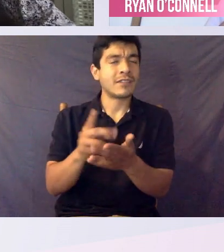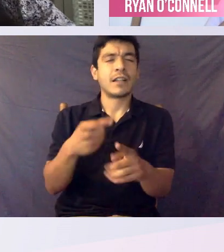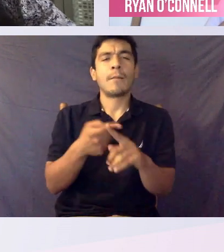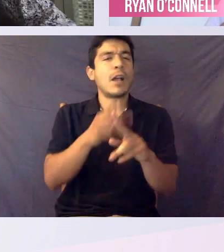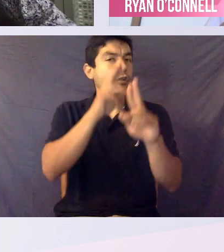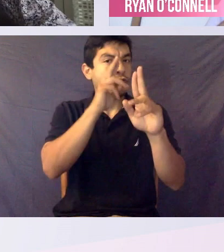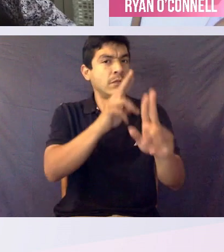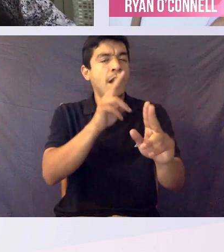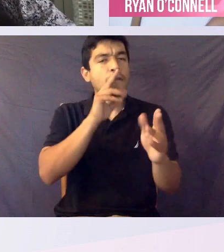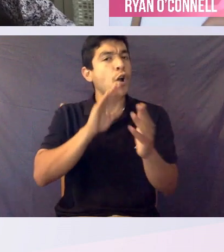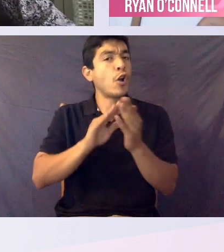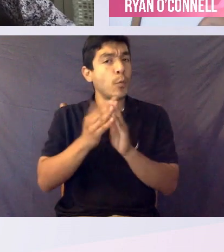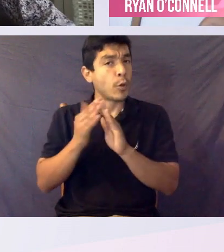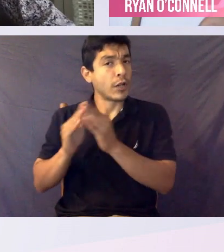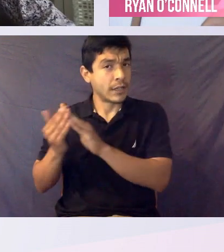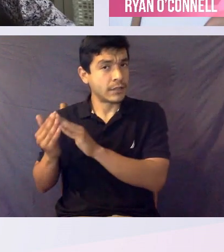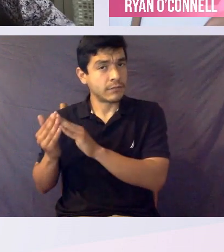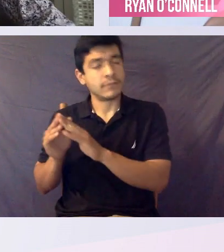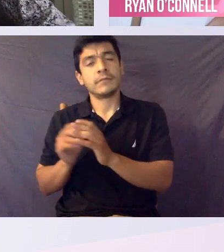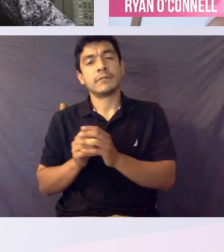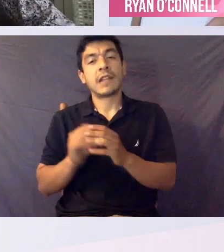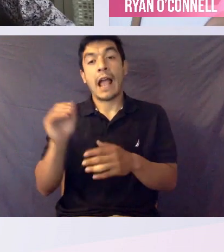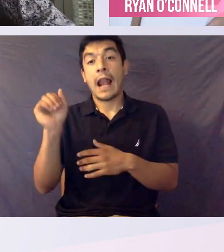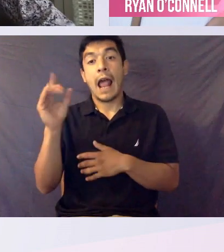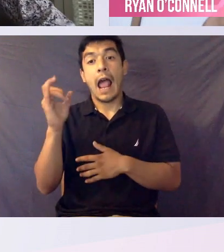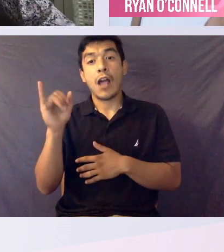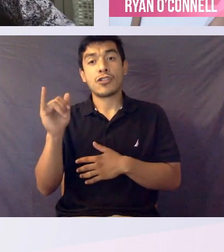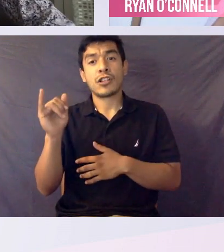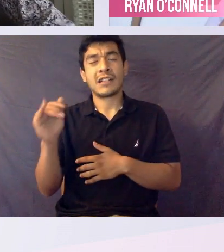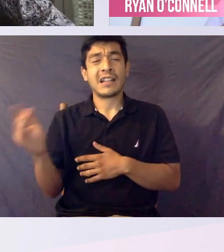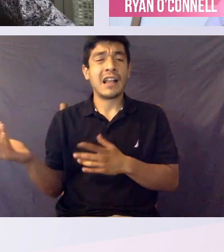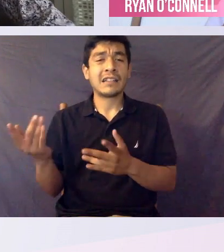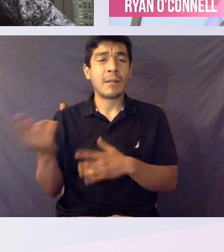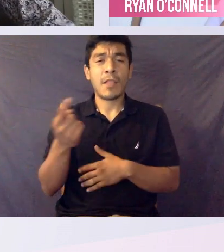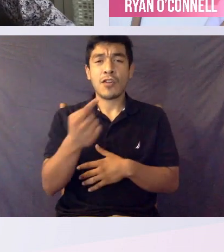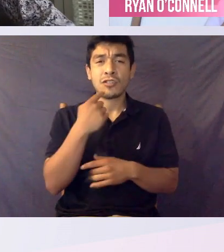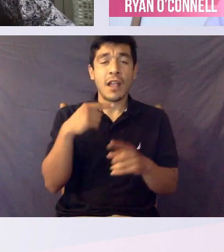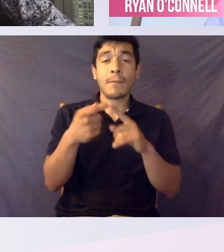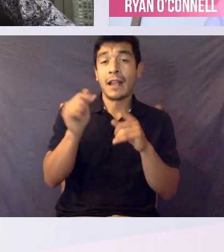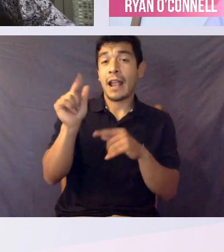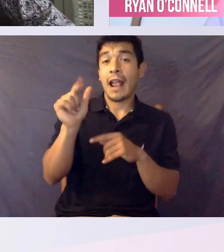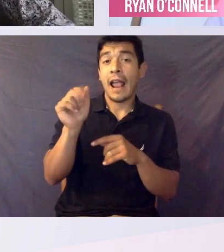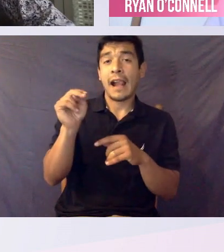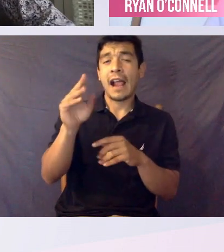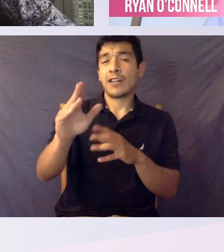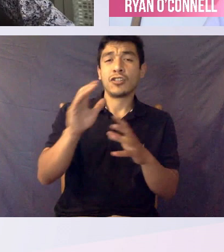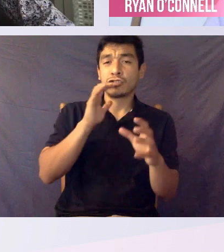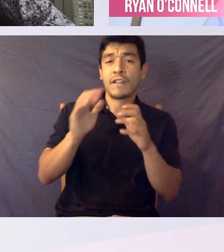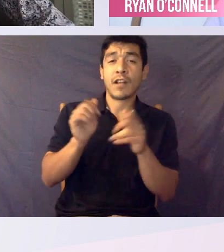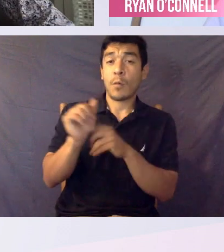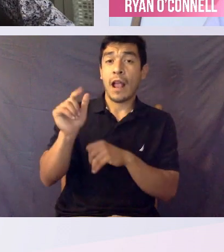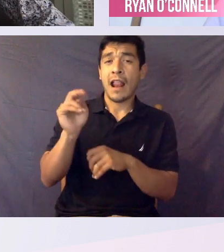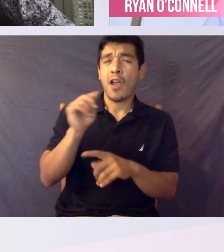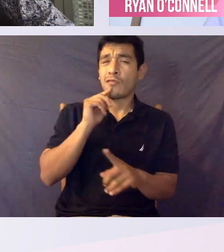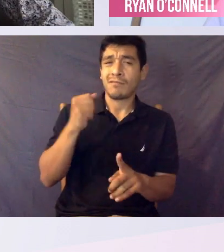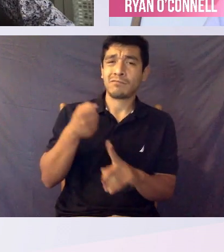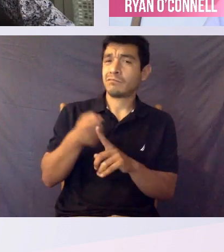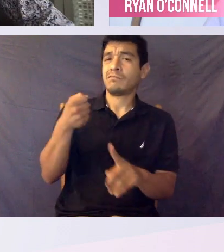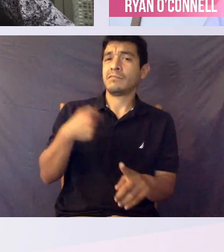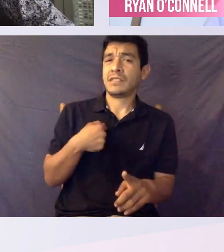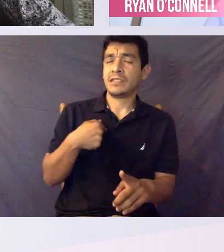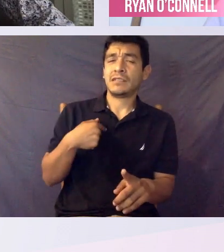community. And Ashley, something that you were saying about, you know, Alan and your conversation with Alan really struck, which is like, that